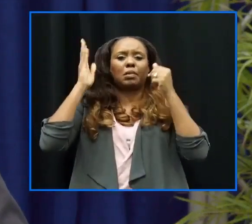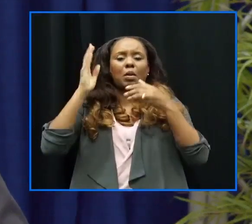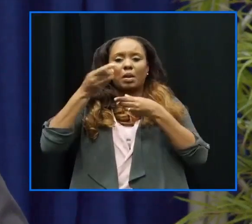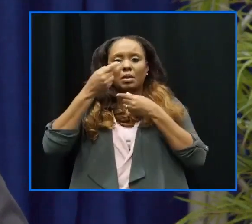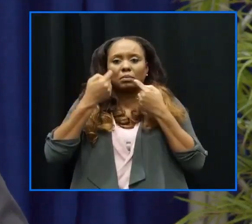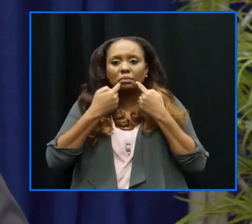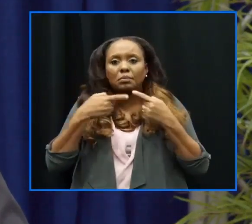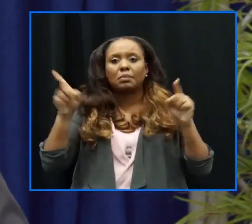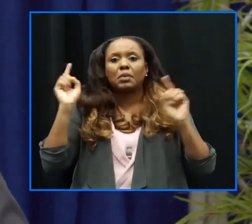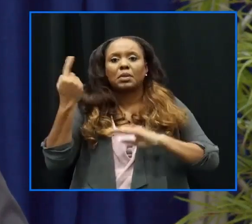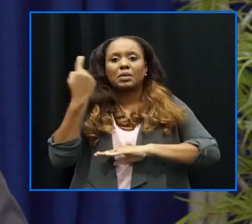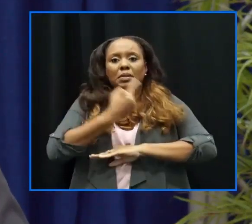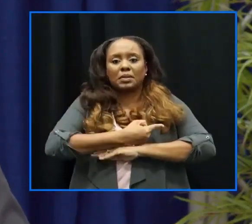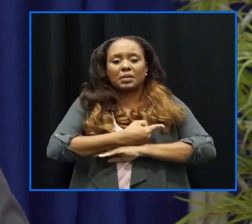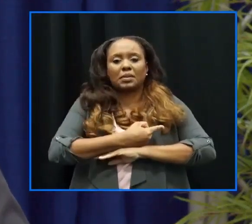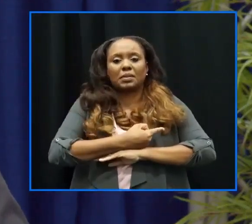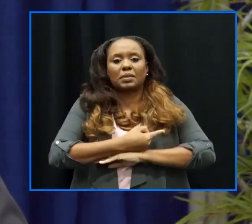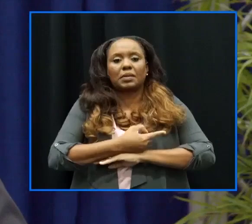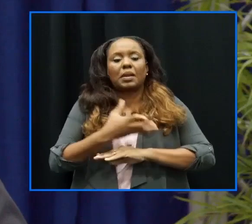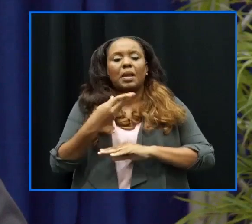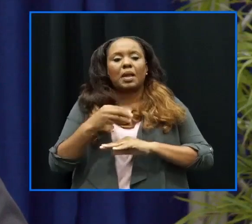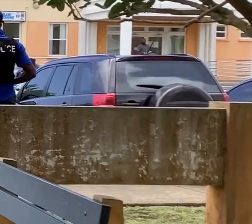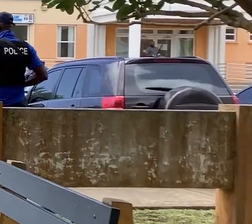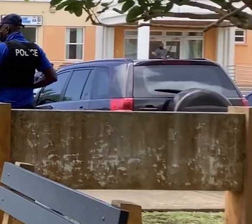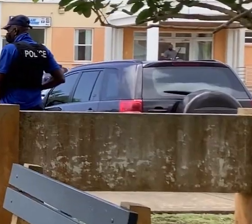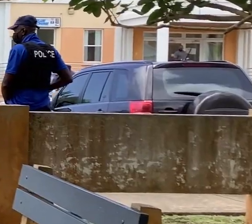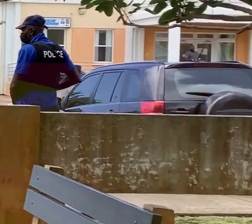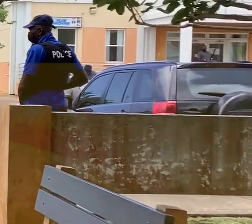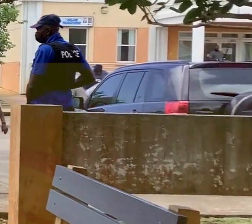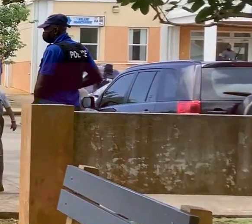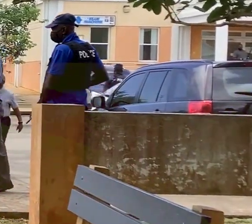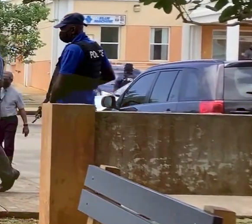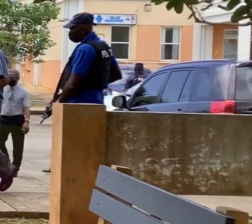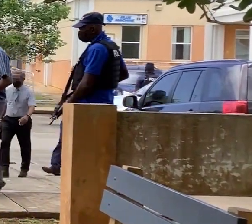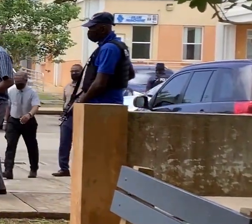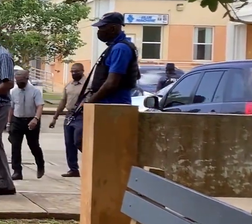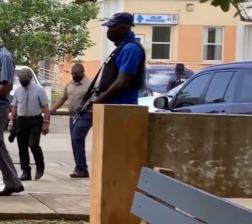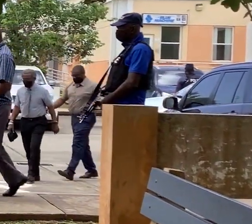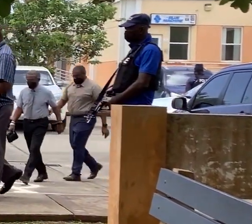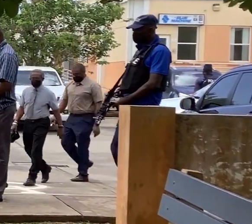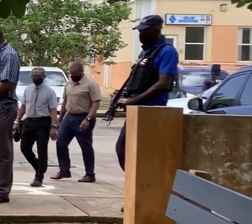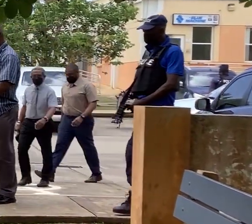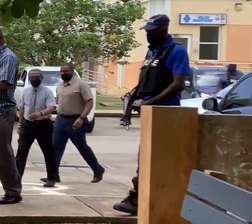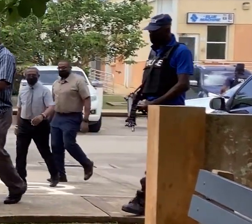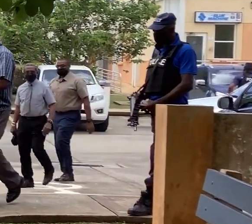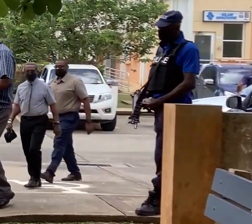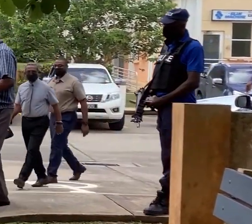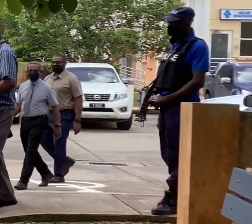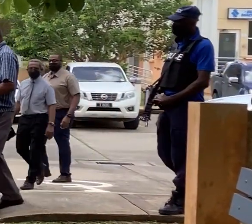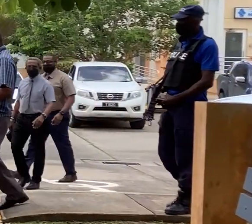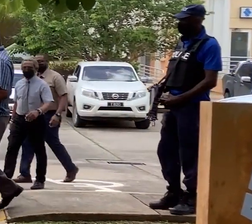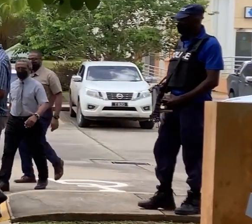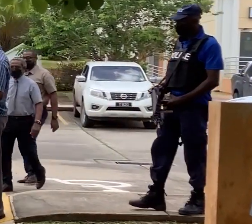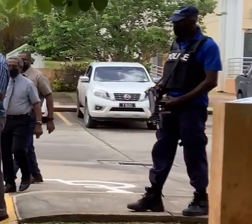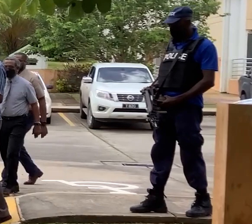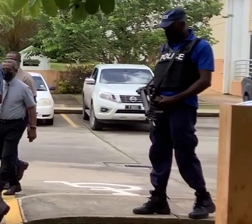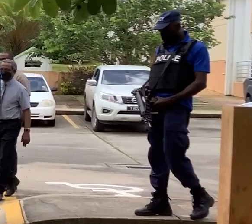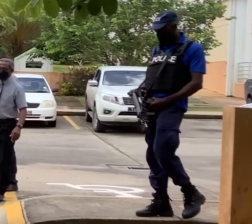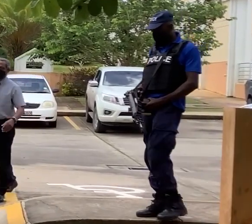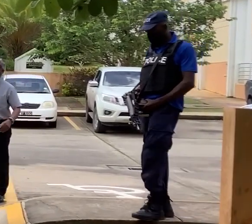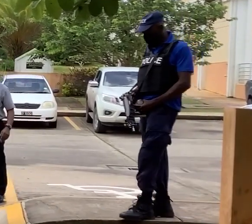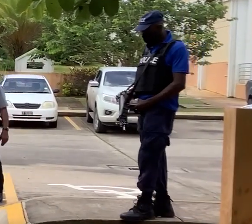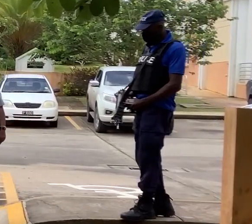dates and locations. In other news, Colombian national Oswaldo Rafael Acosta Oroca